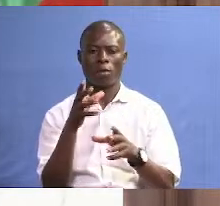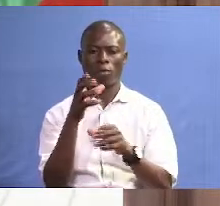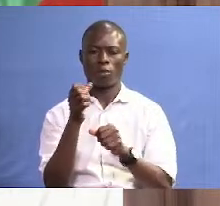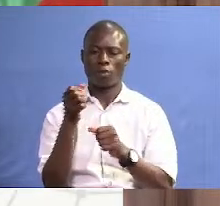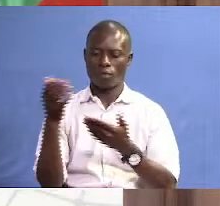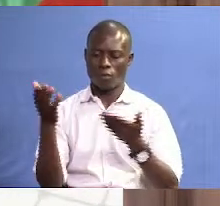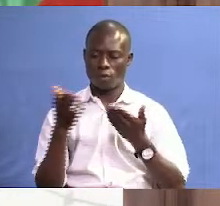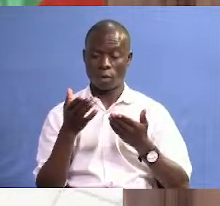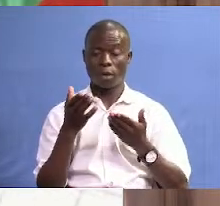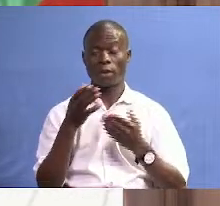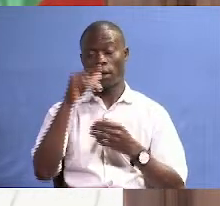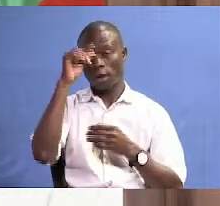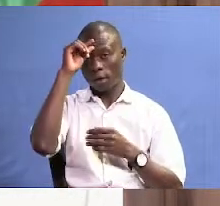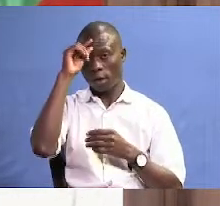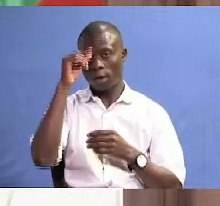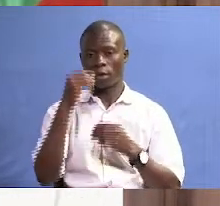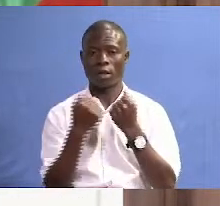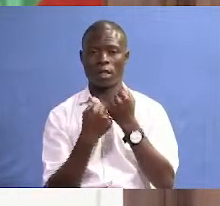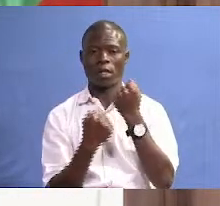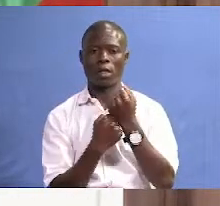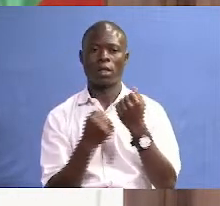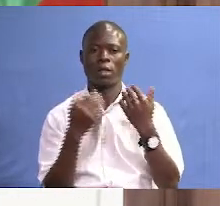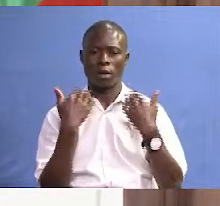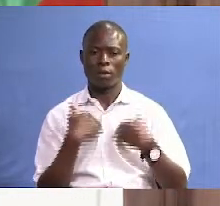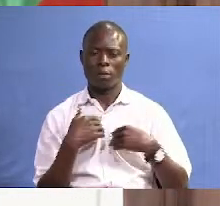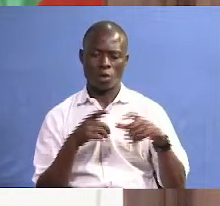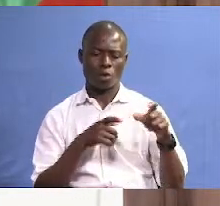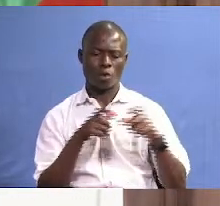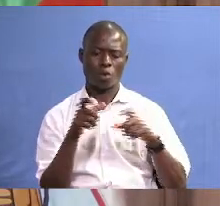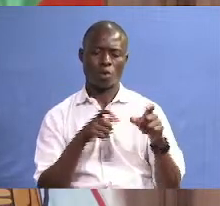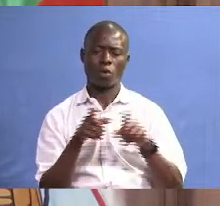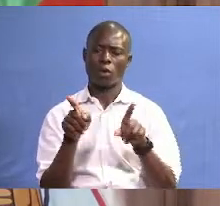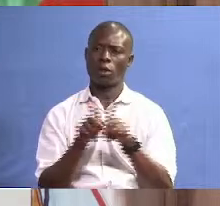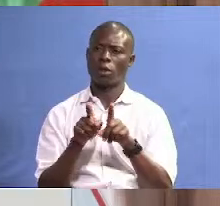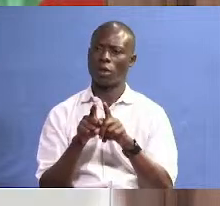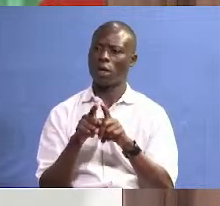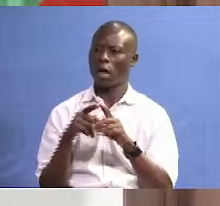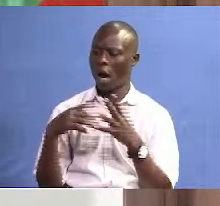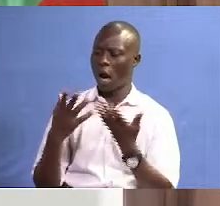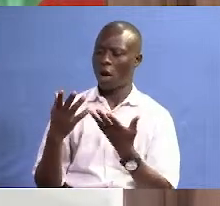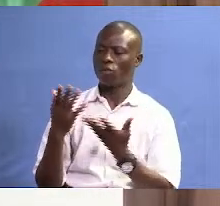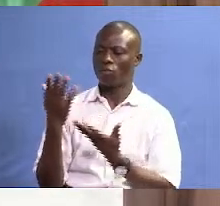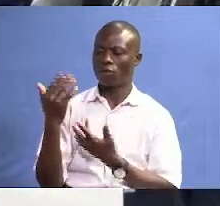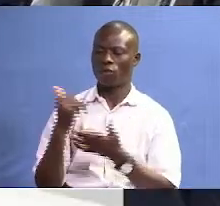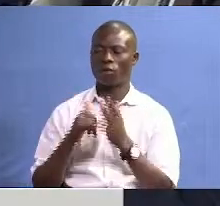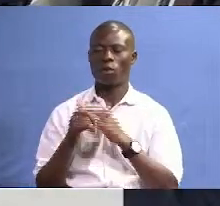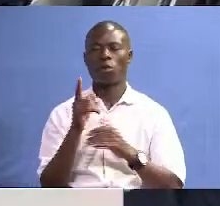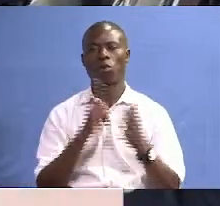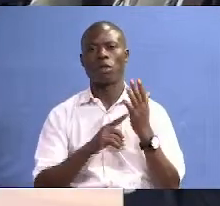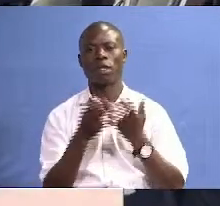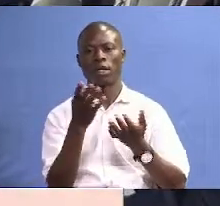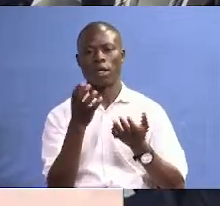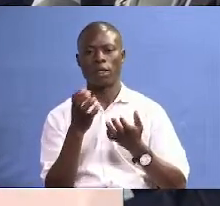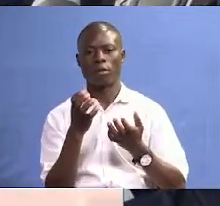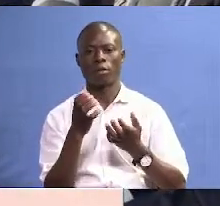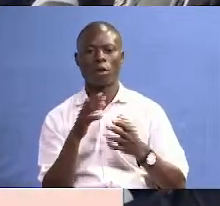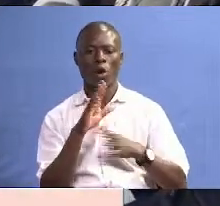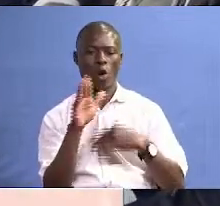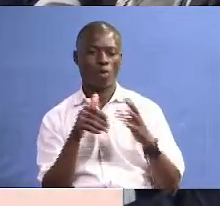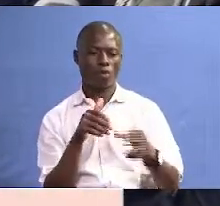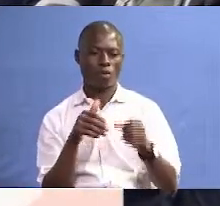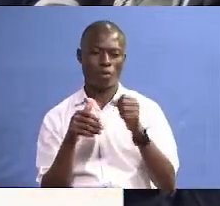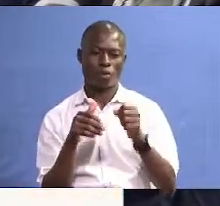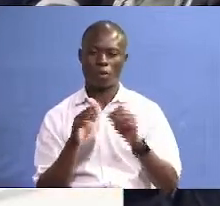government that will assist me in accelerating and expediting the necessary. The gaping hole left